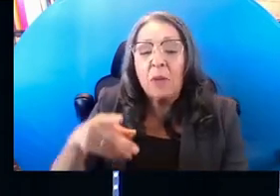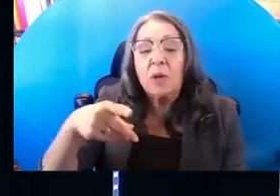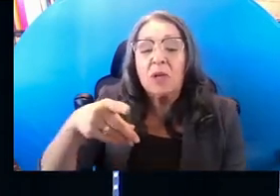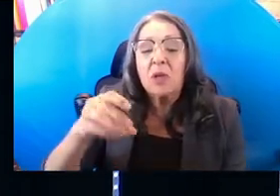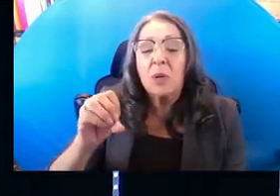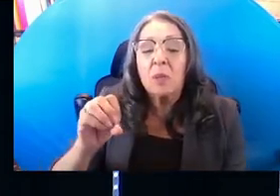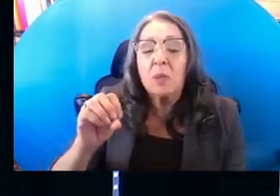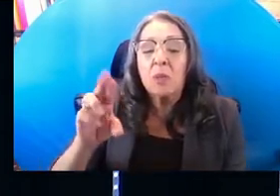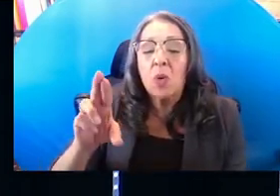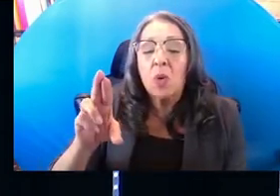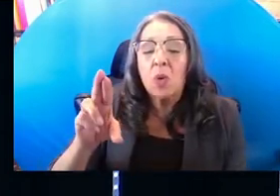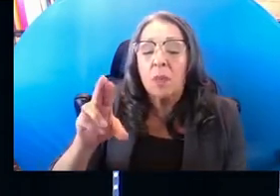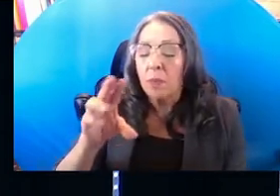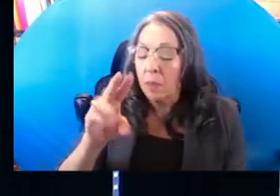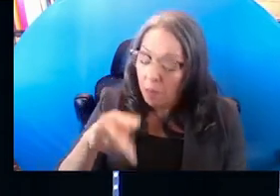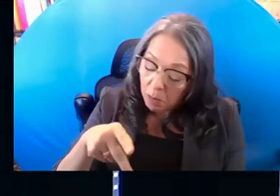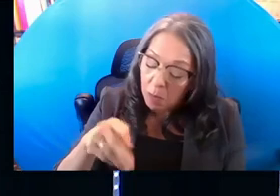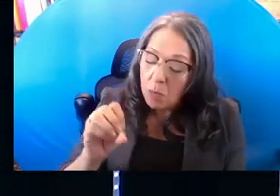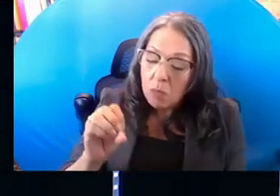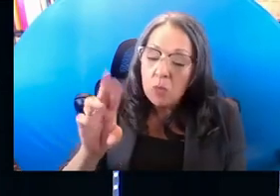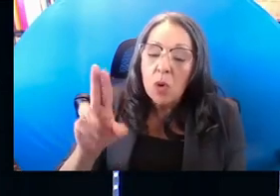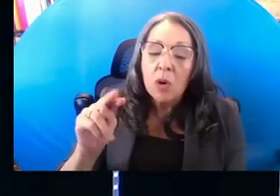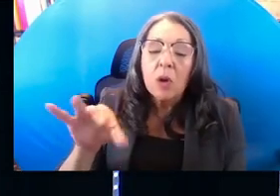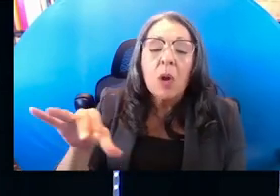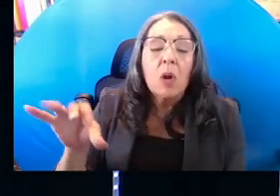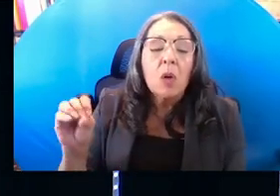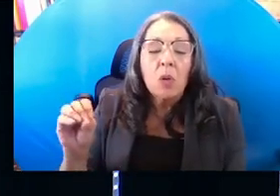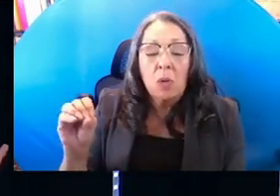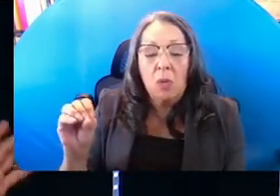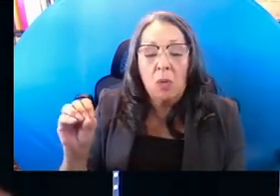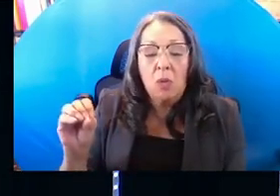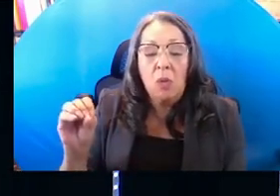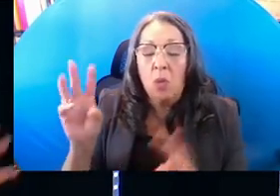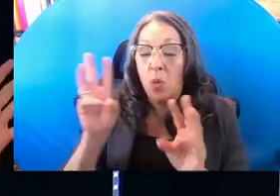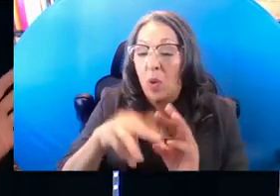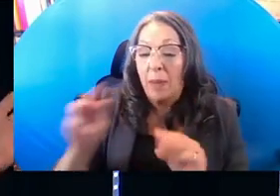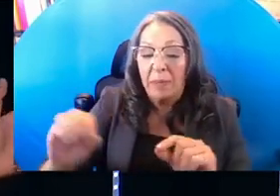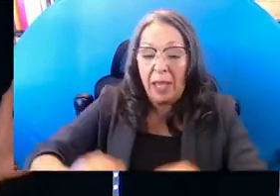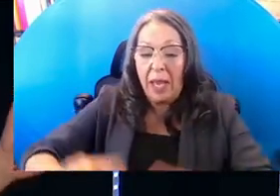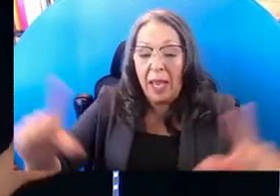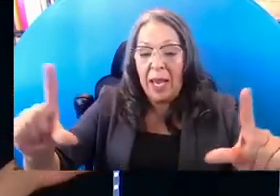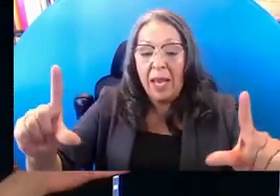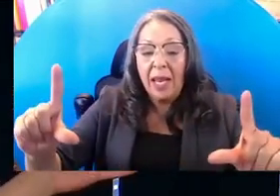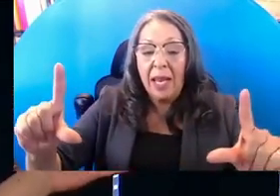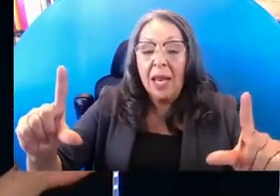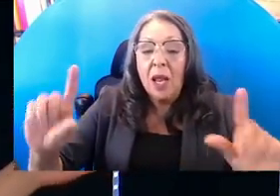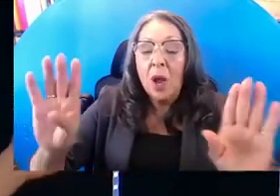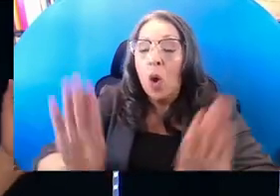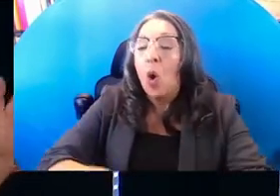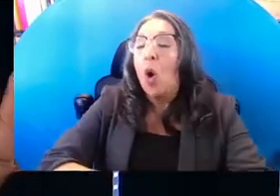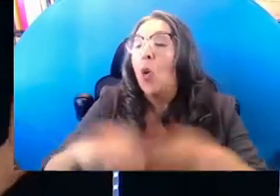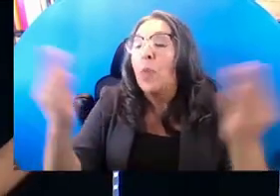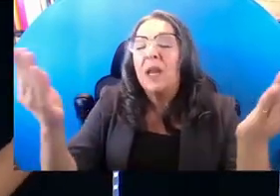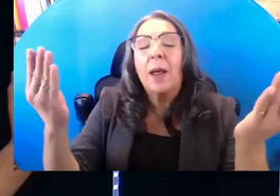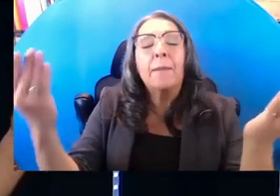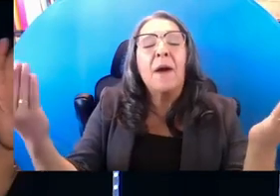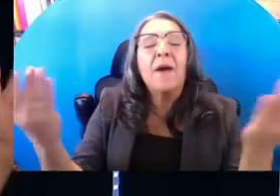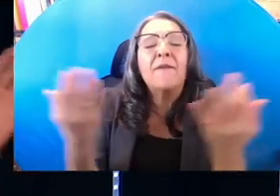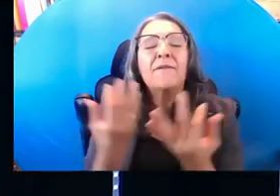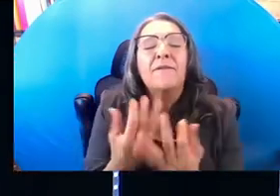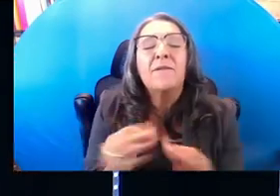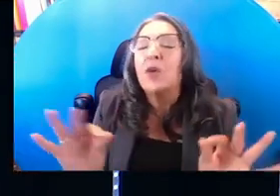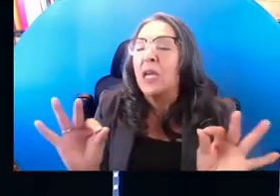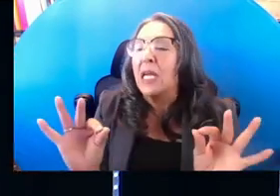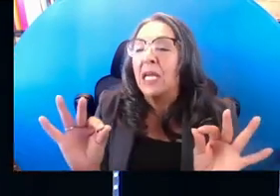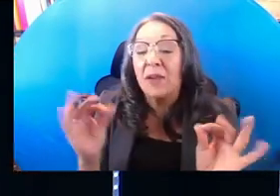that literally completely opened up their website for free to everybody for a few, like I think it was a few days